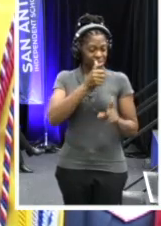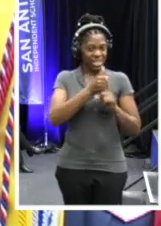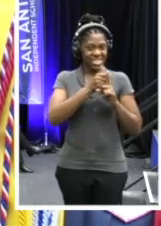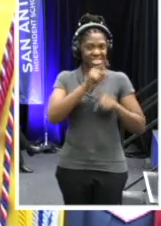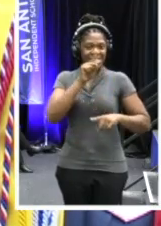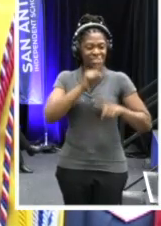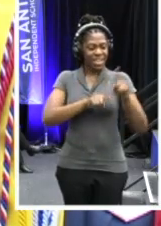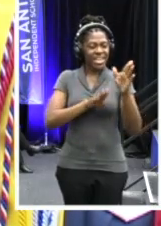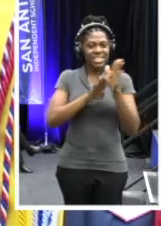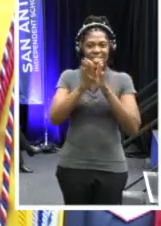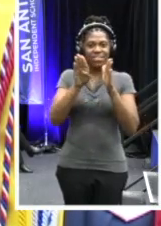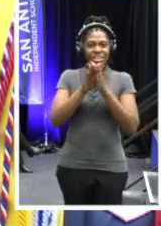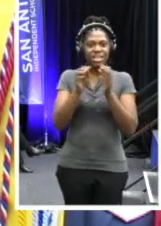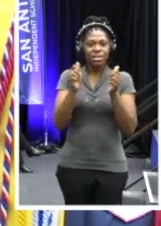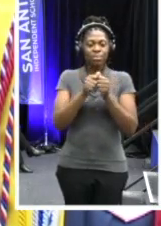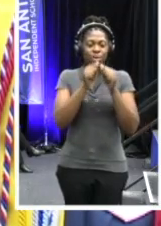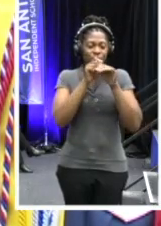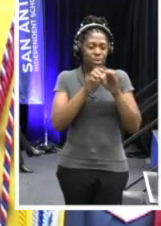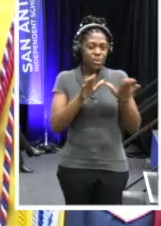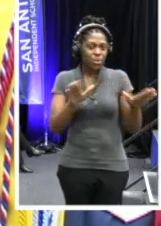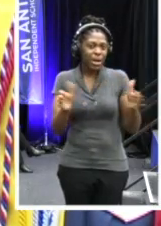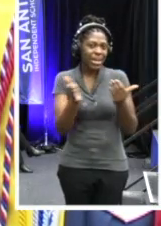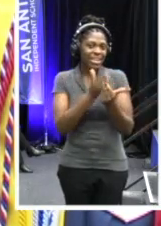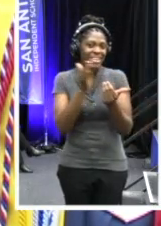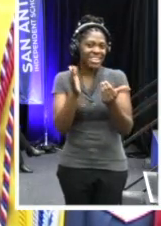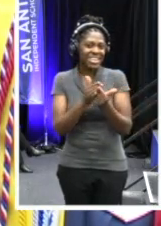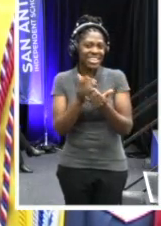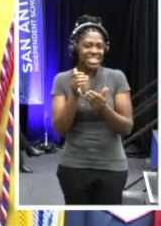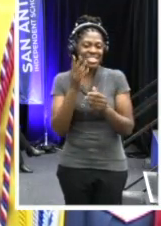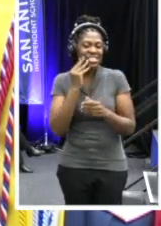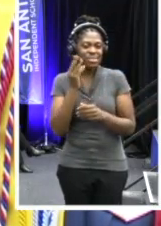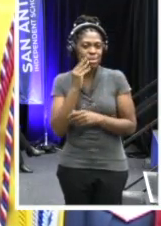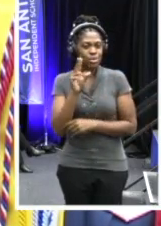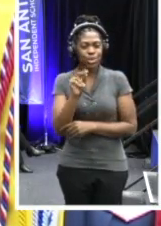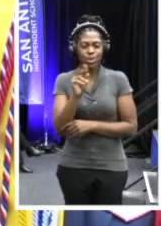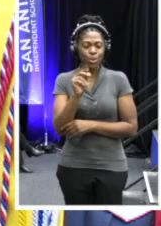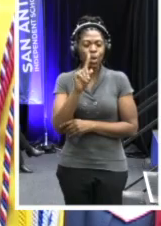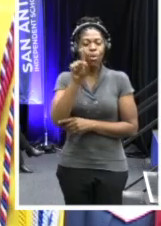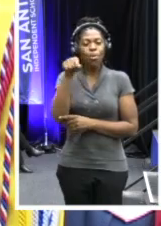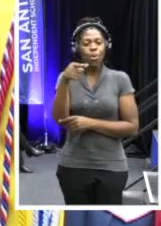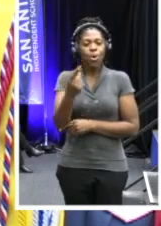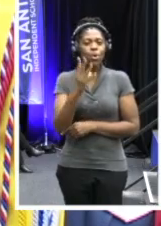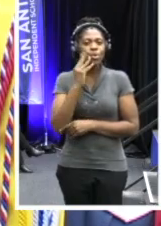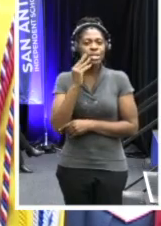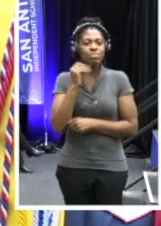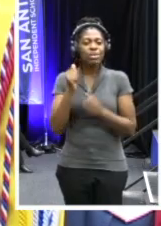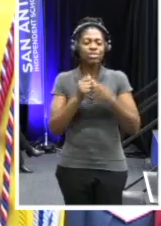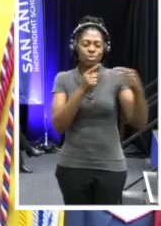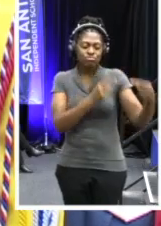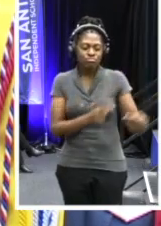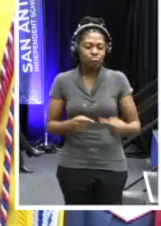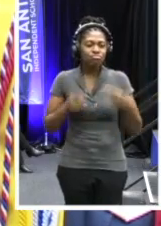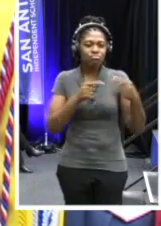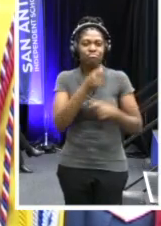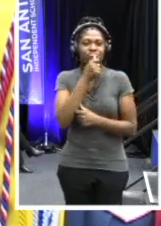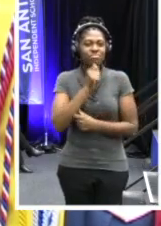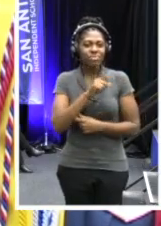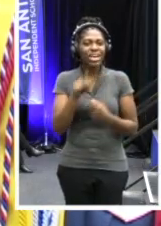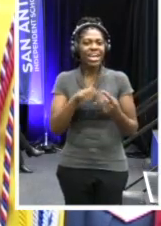developed in ease and quiet. Only through experience of trial and suffering can the soul be